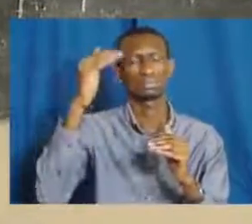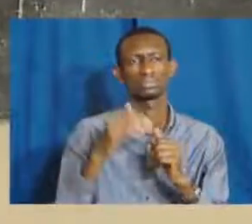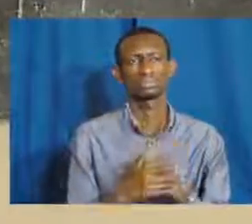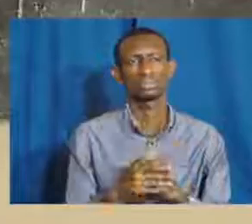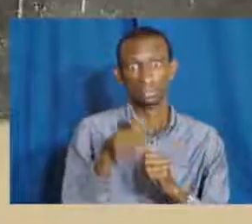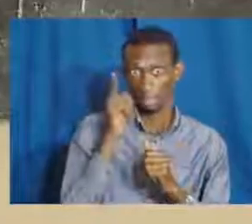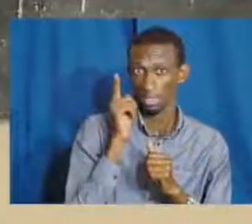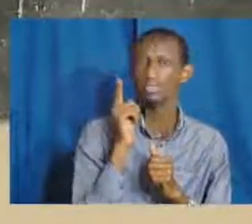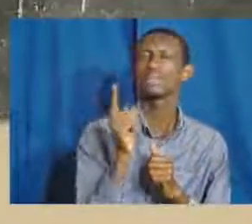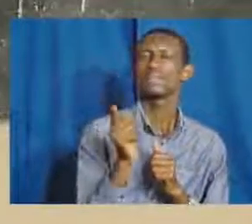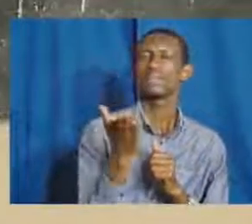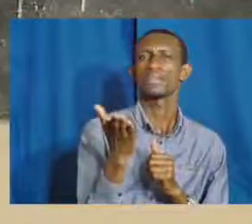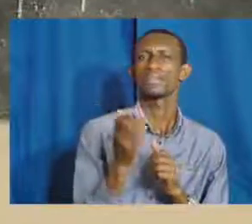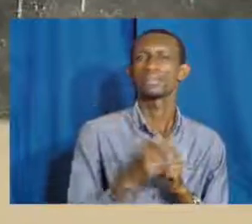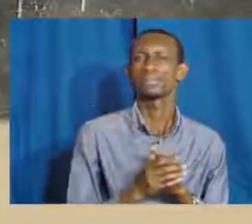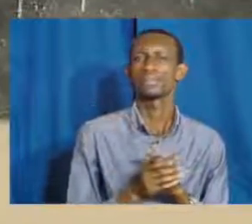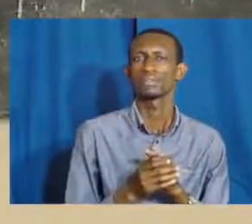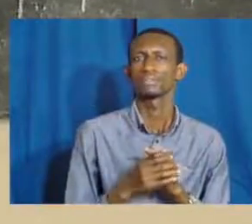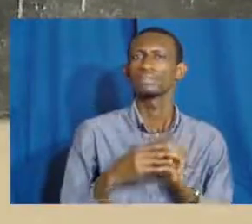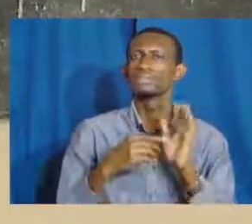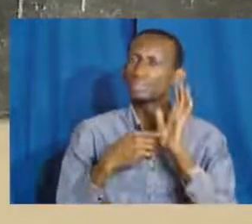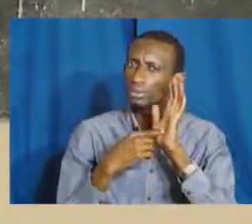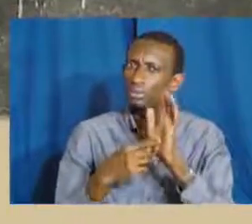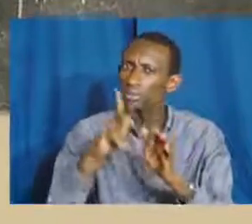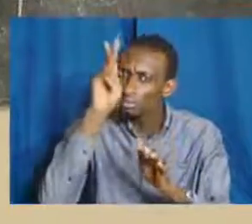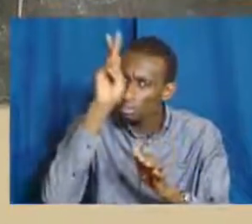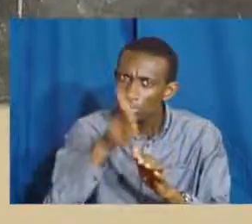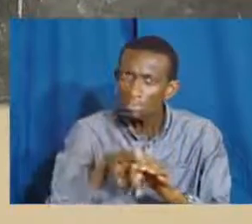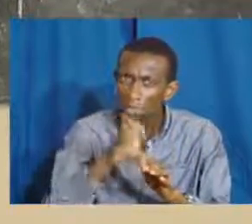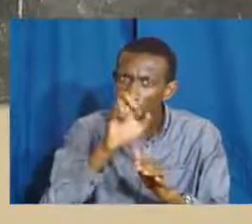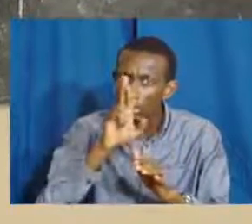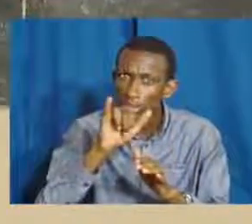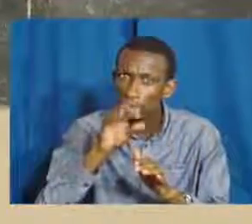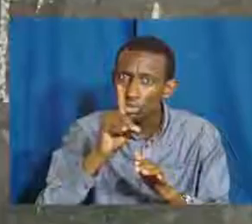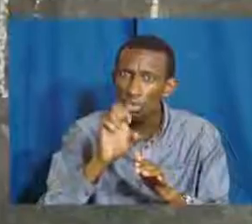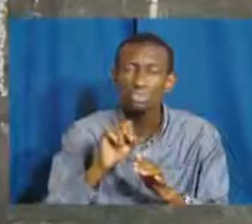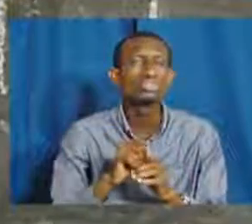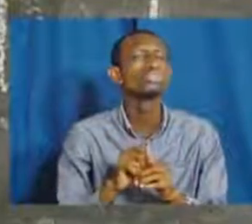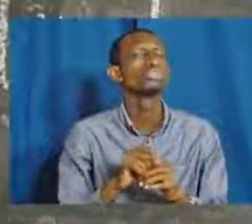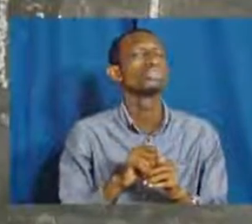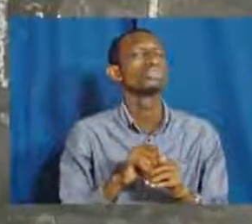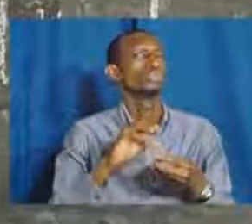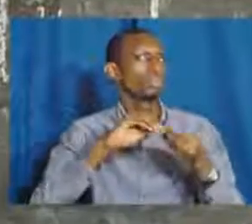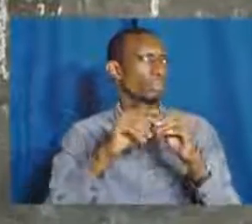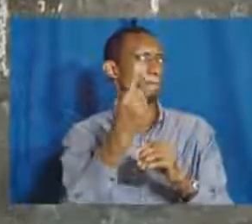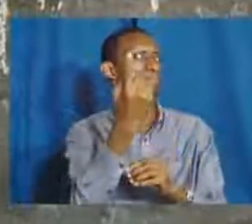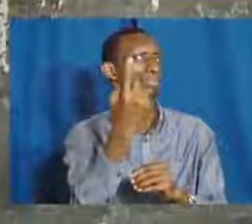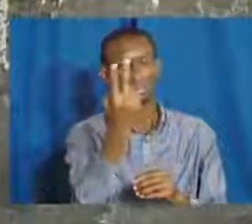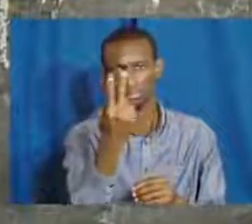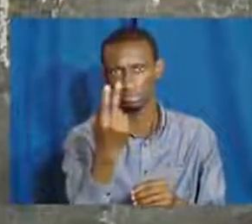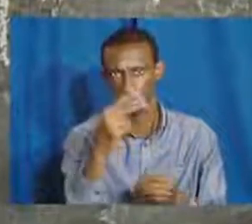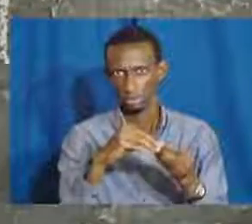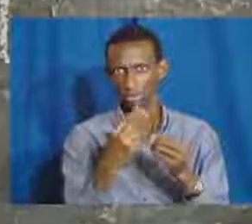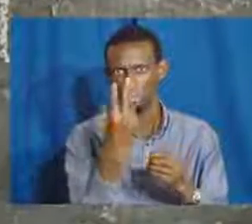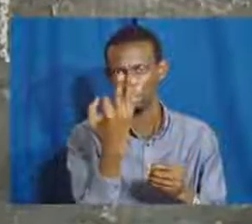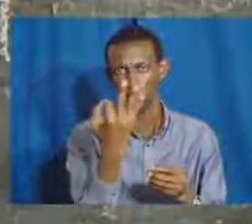one is in a period number 3. Period number 3, because it has 3 shells. This is